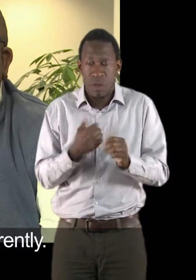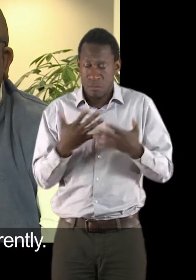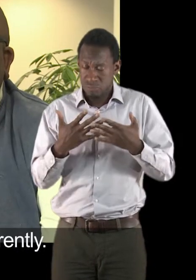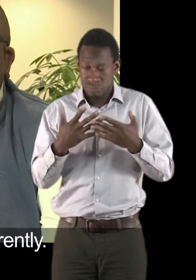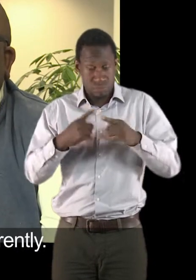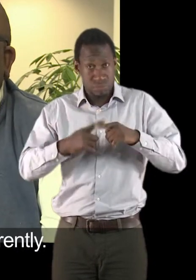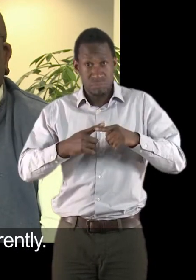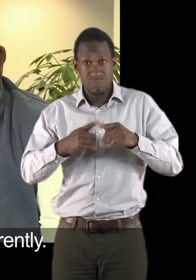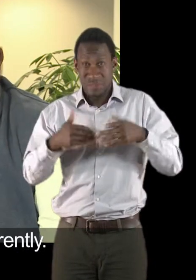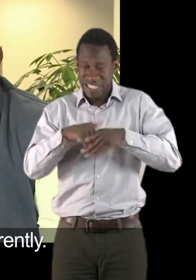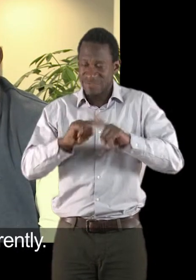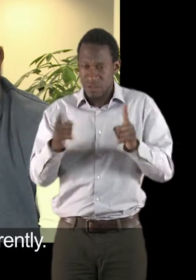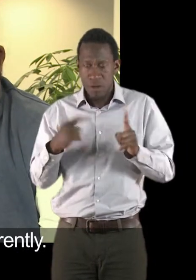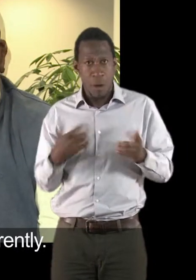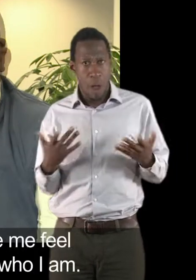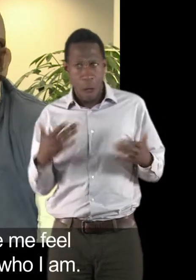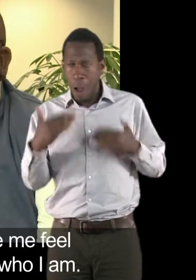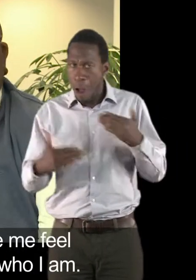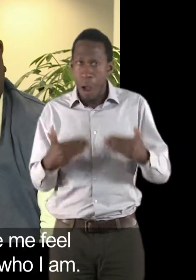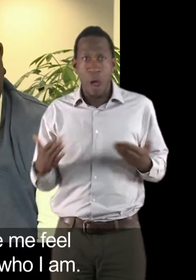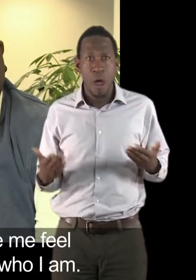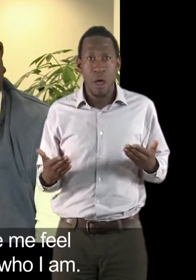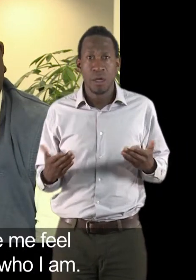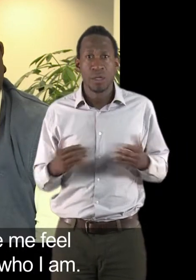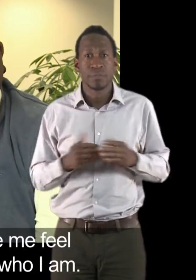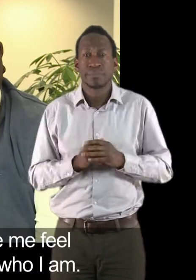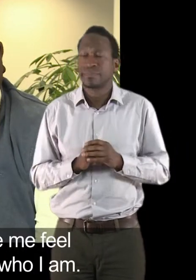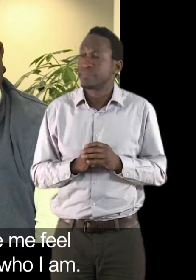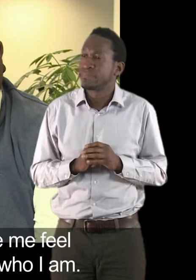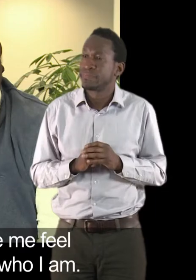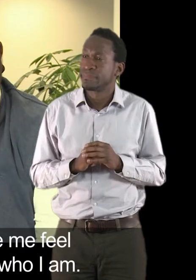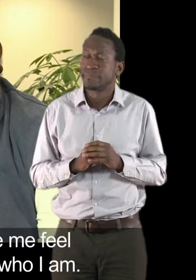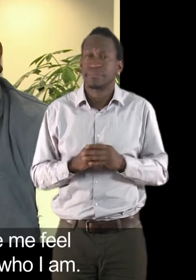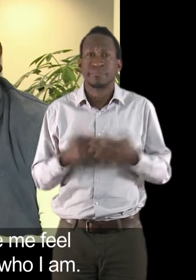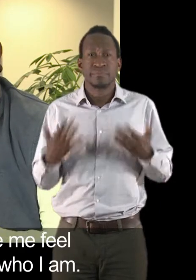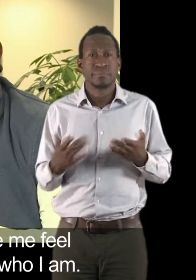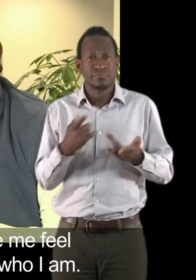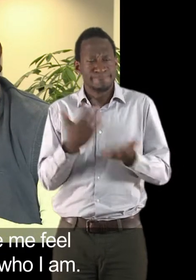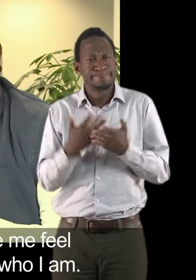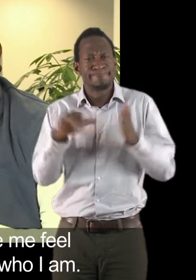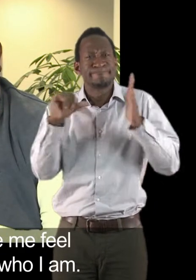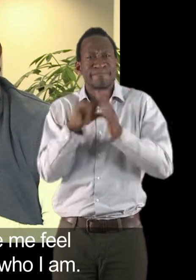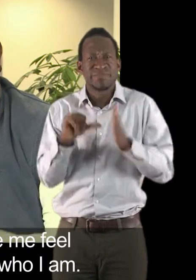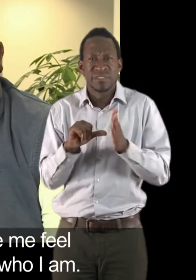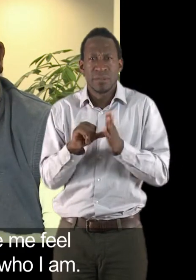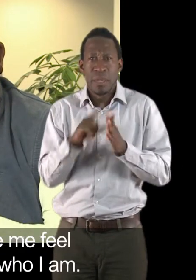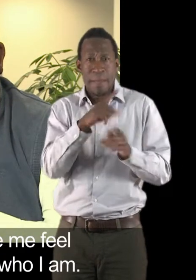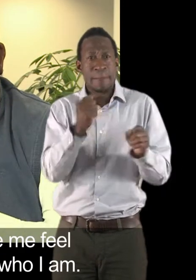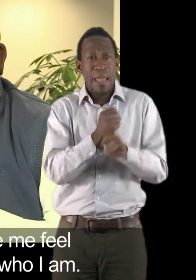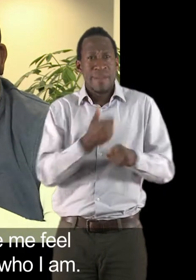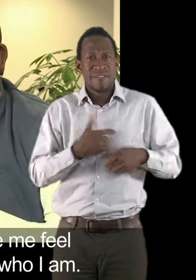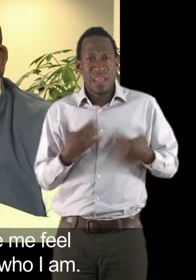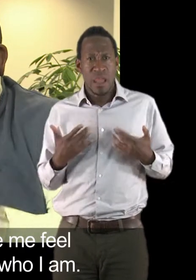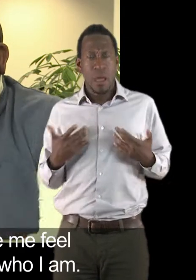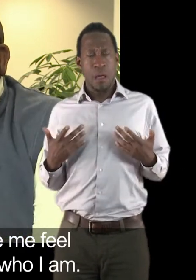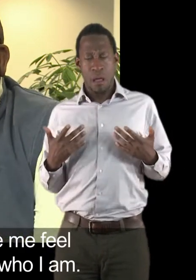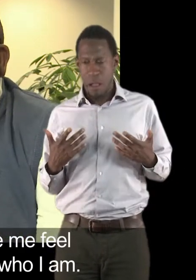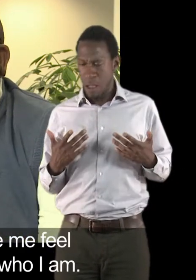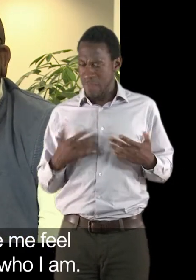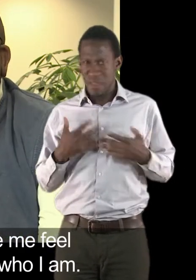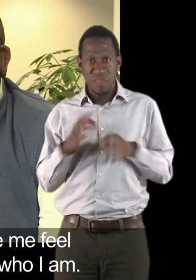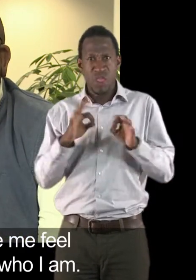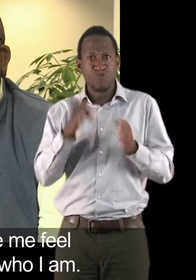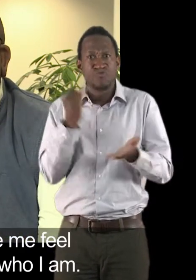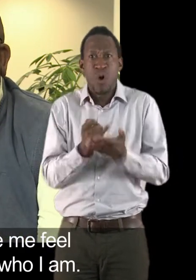everything differently. It was difficult, but he made me feel there was nothing